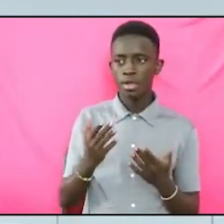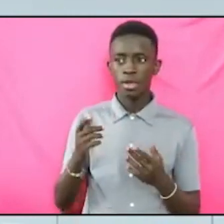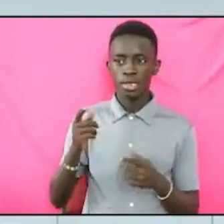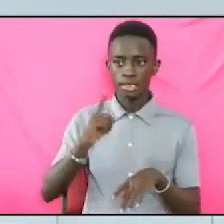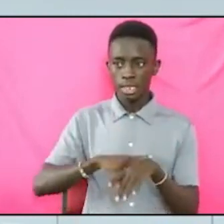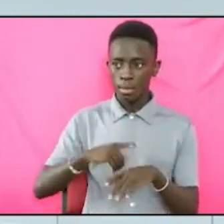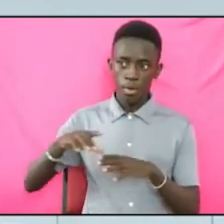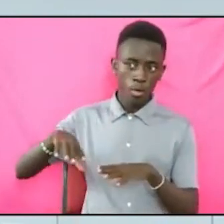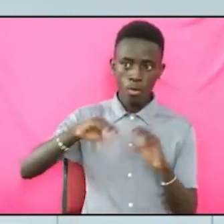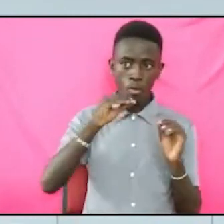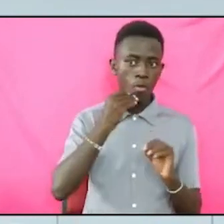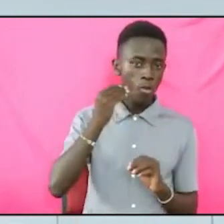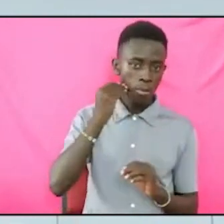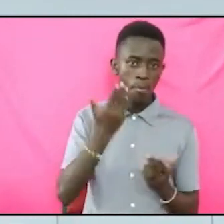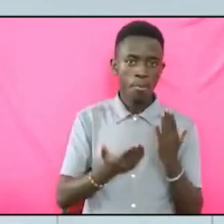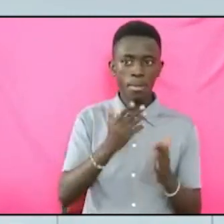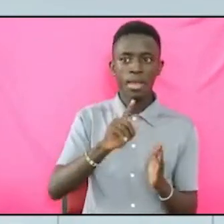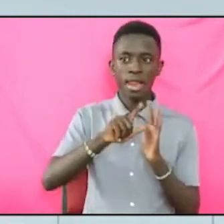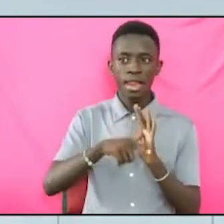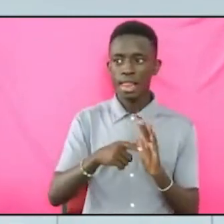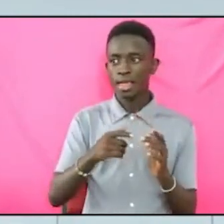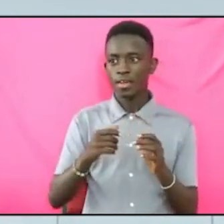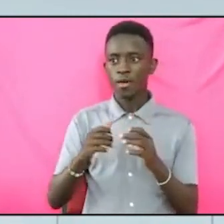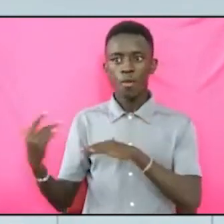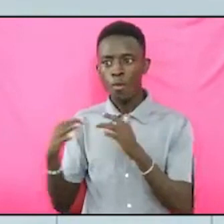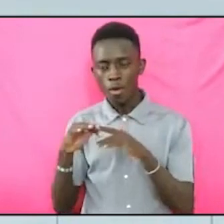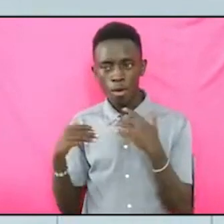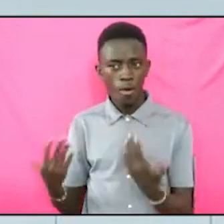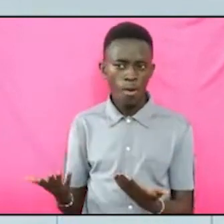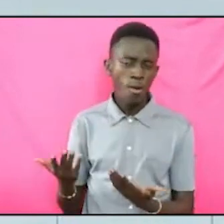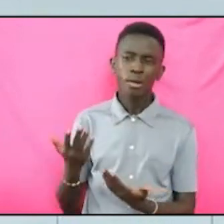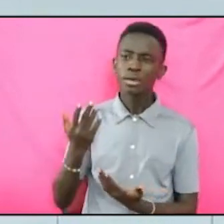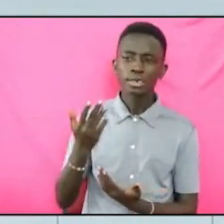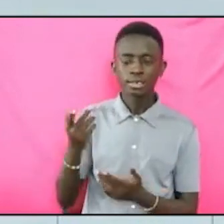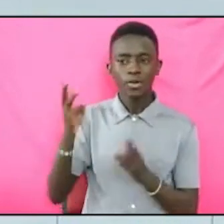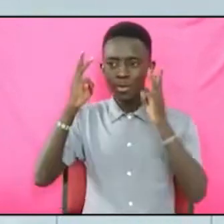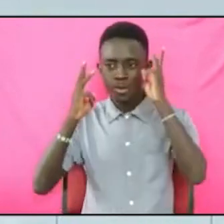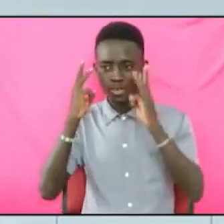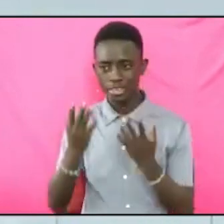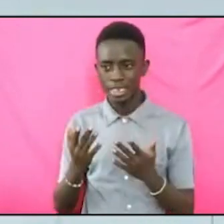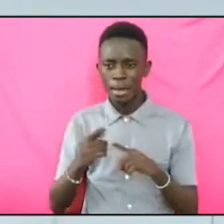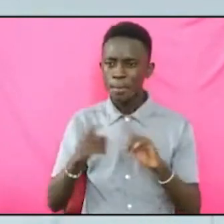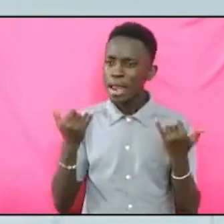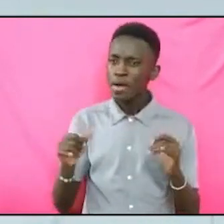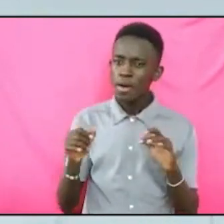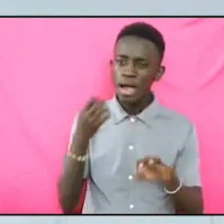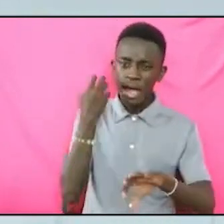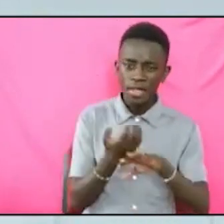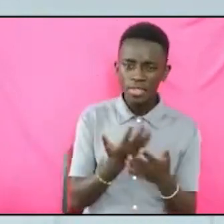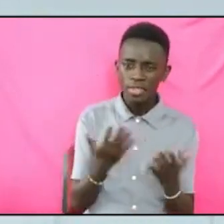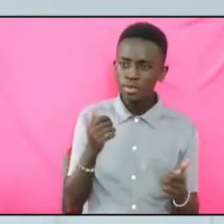But something tells him, what is the difficulty? The team around tells him, what is the difficulty? I mean, just a